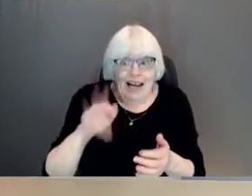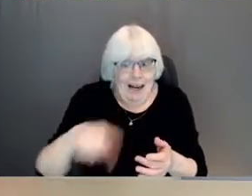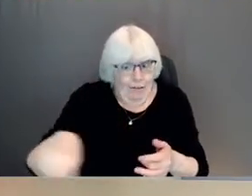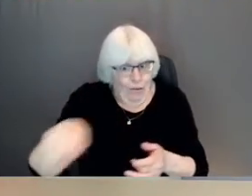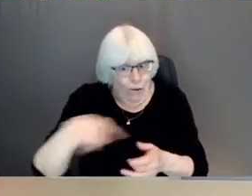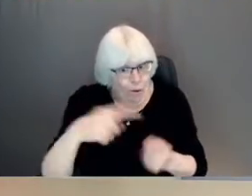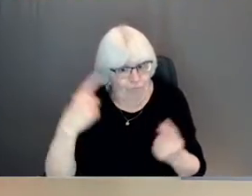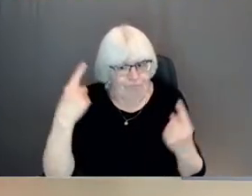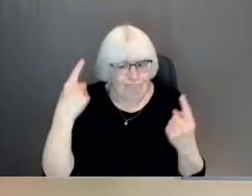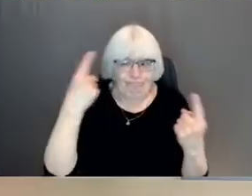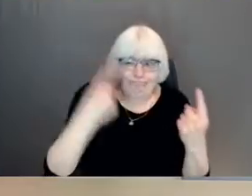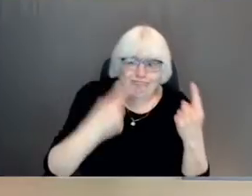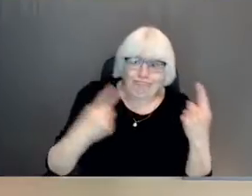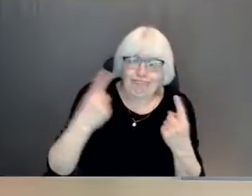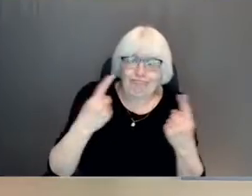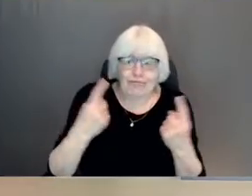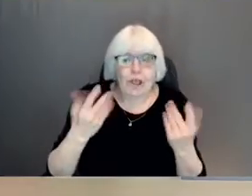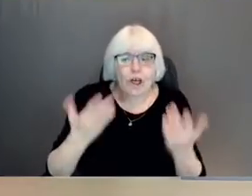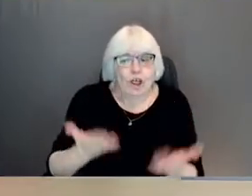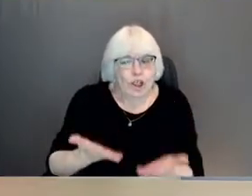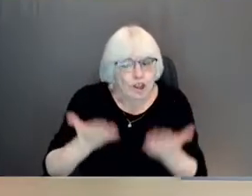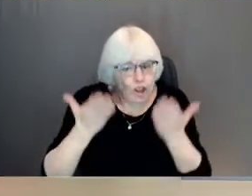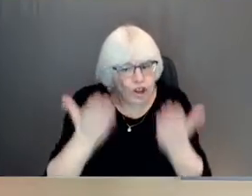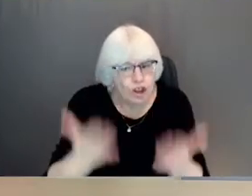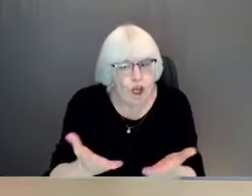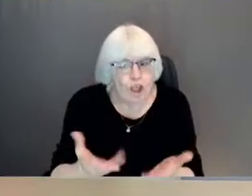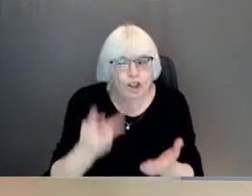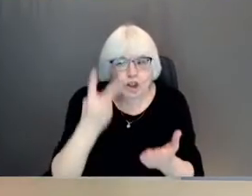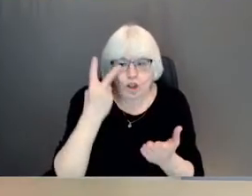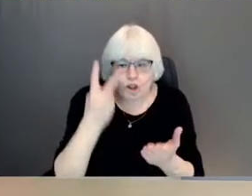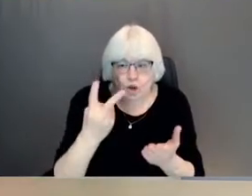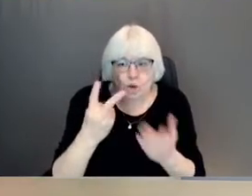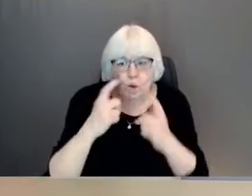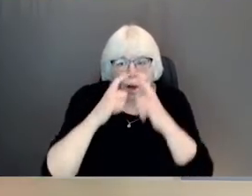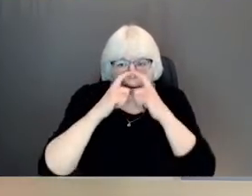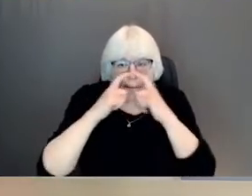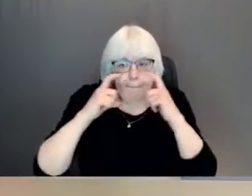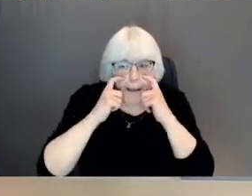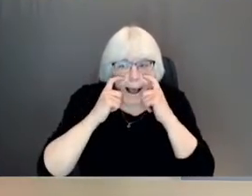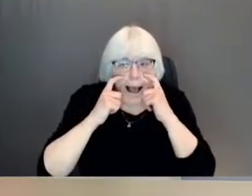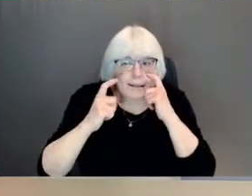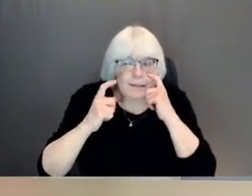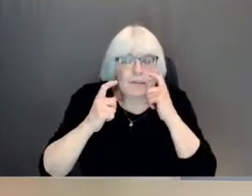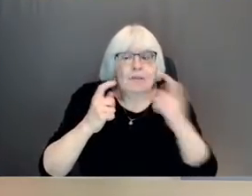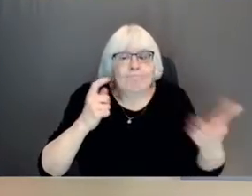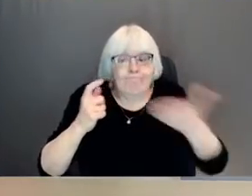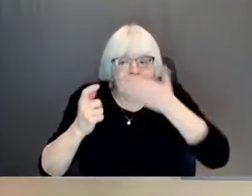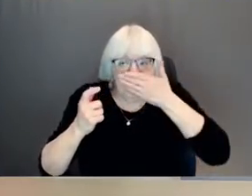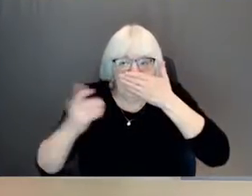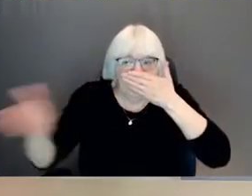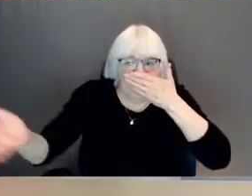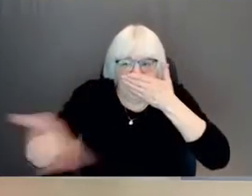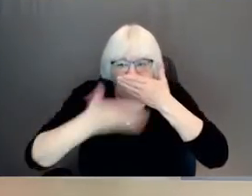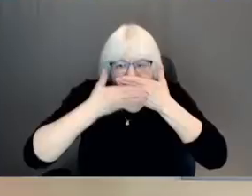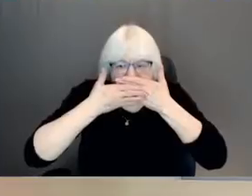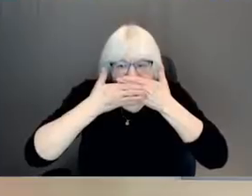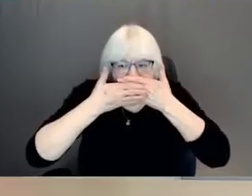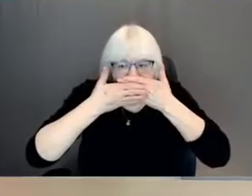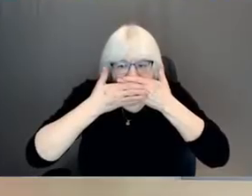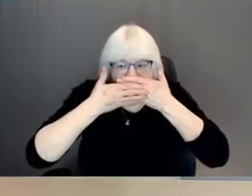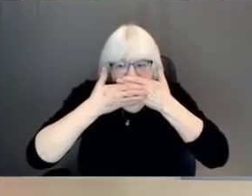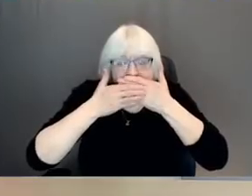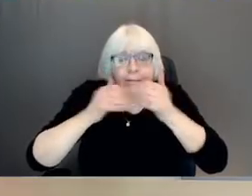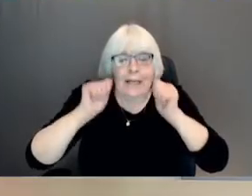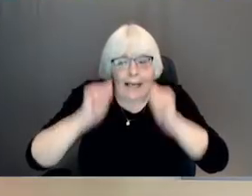physical distancing to reduce risk and transmission. Wearing a good-fitting 3-layer mask and wearing it